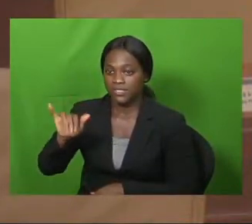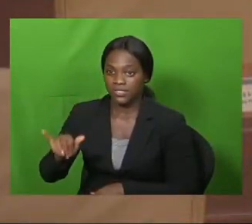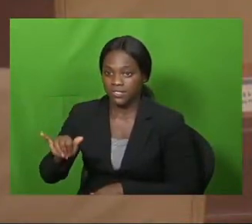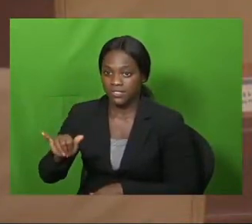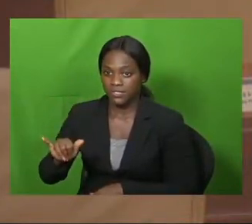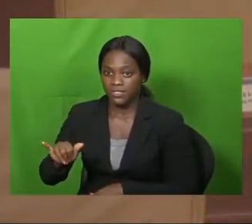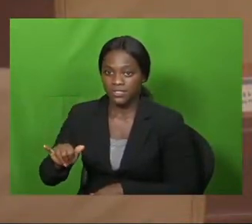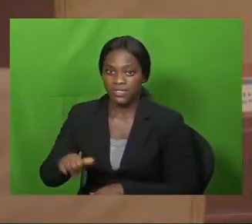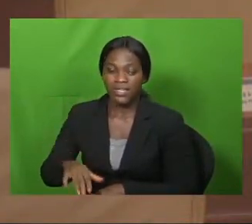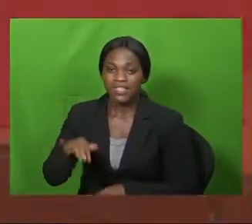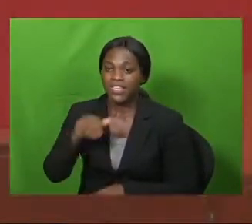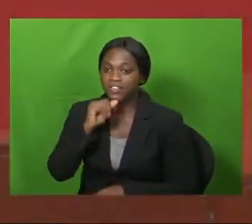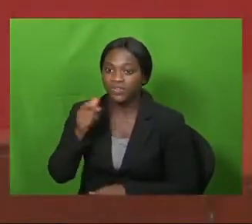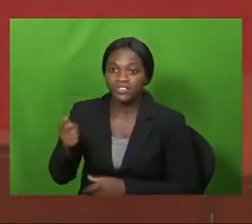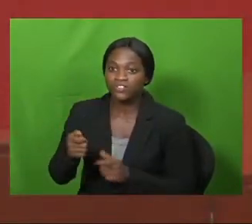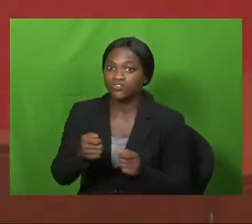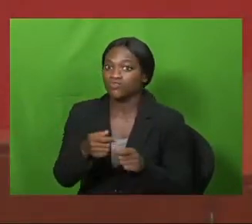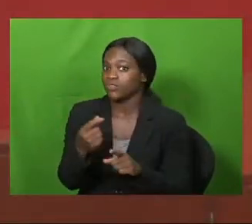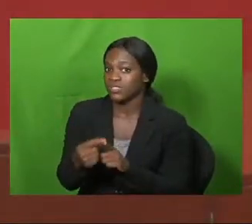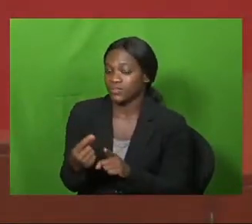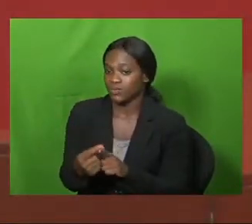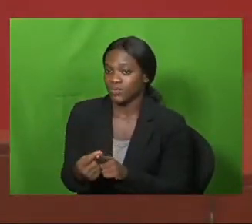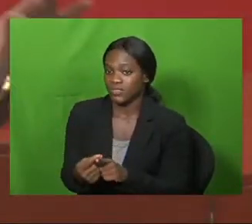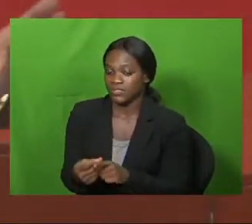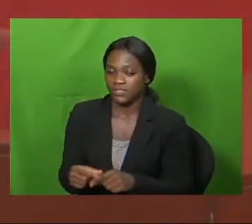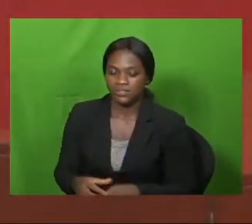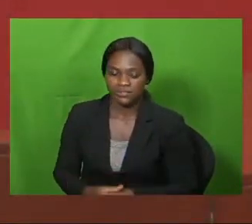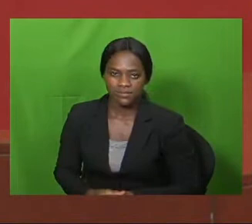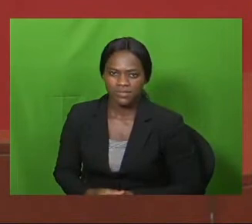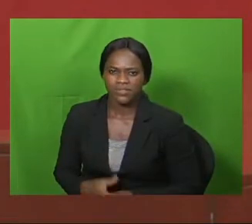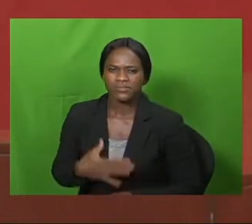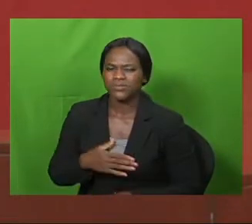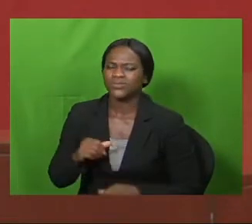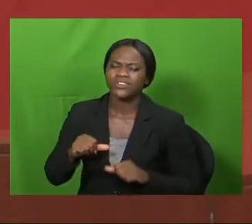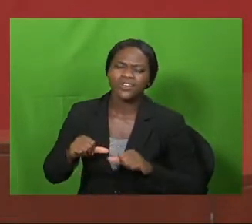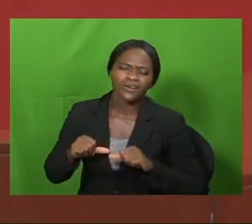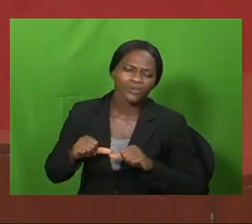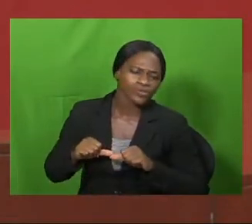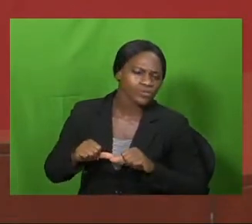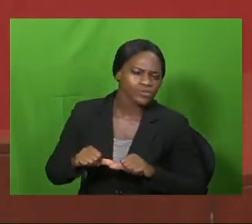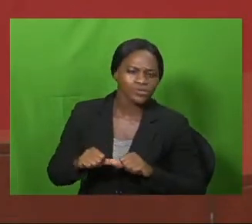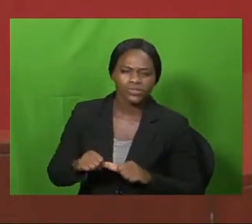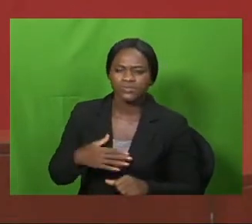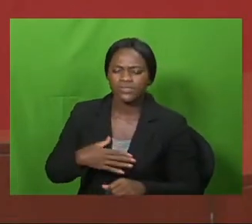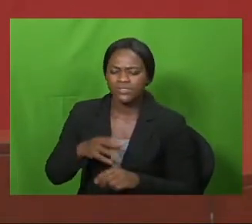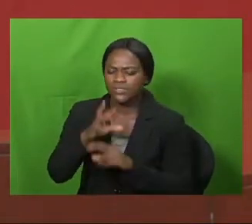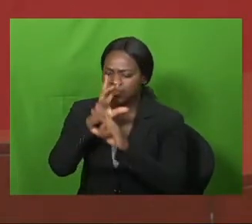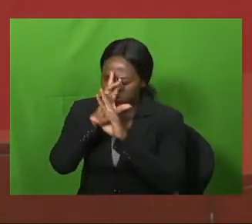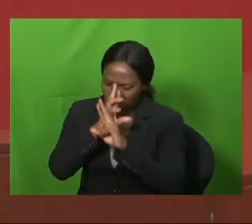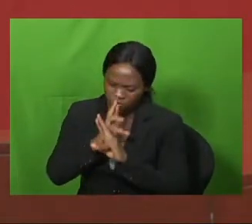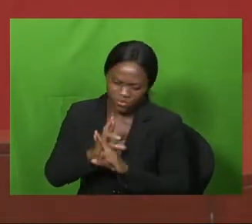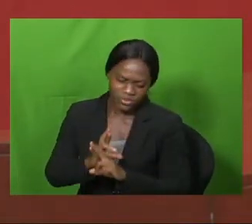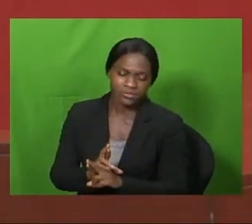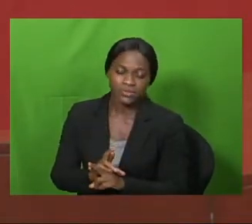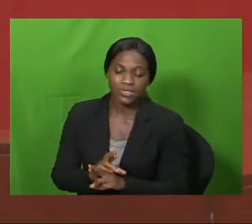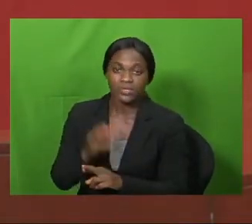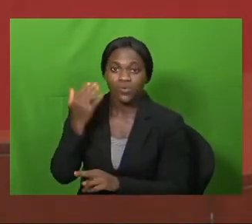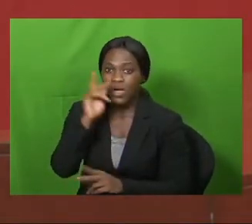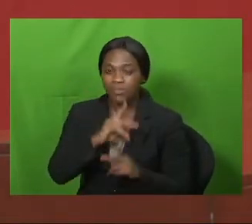not an insultive word. Please, we can go on with the debate, but please let's respect the well, people are